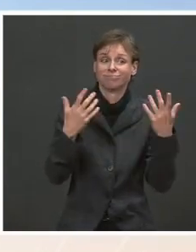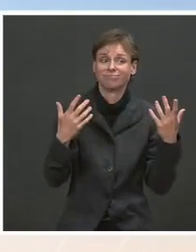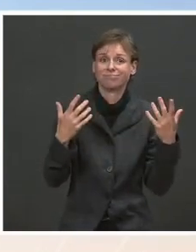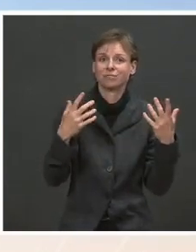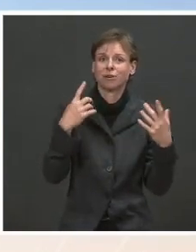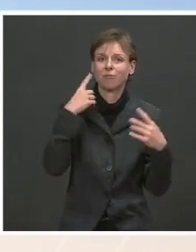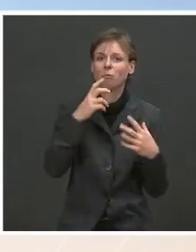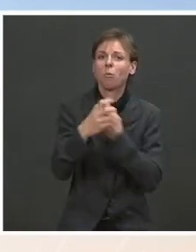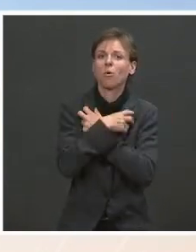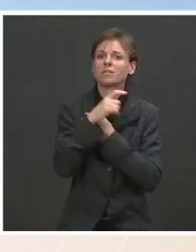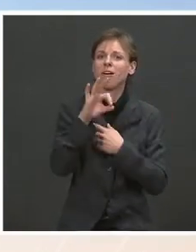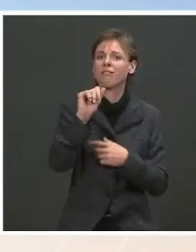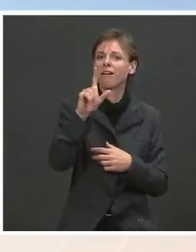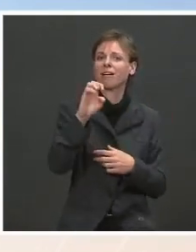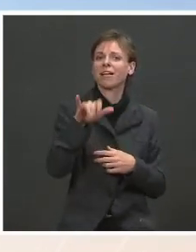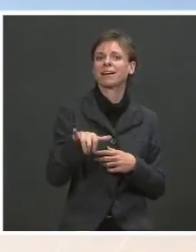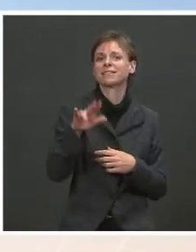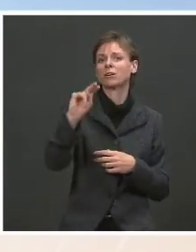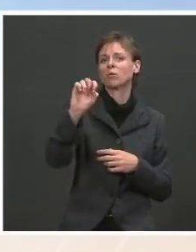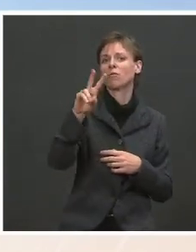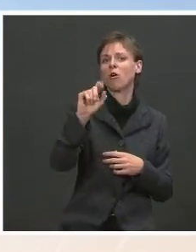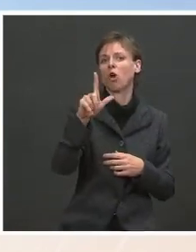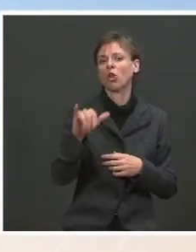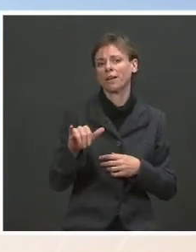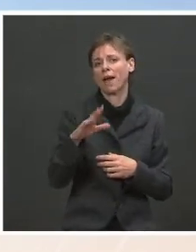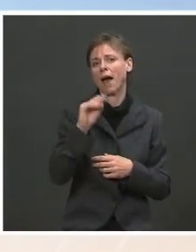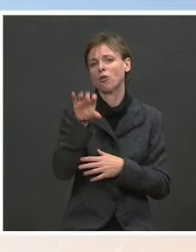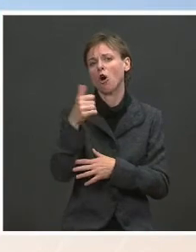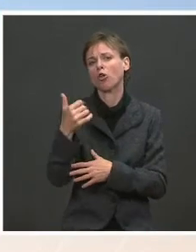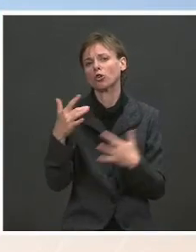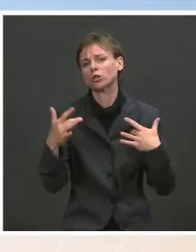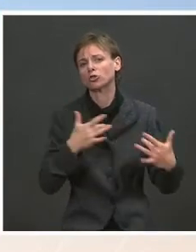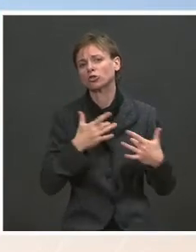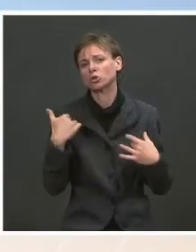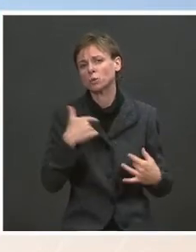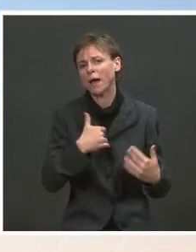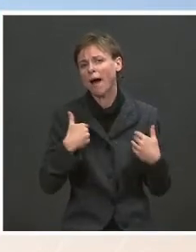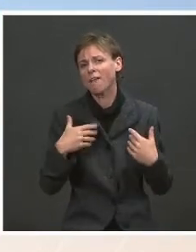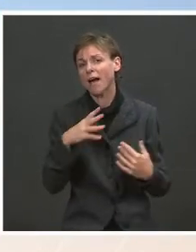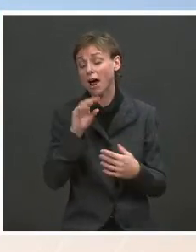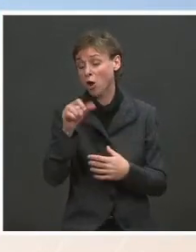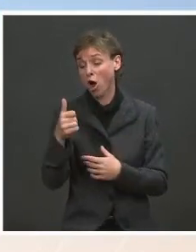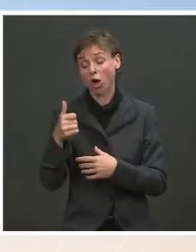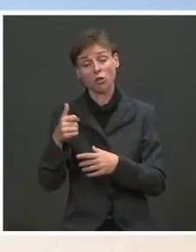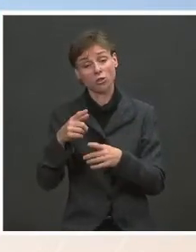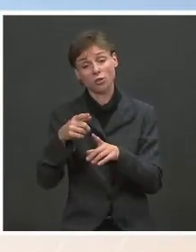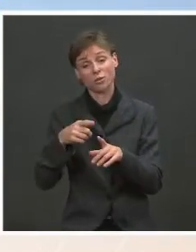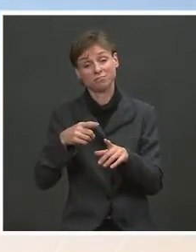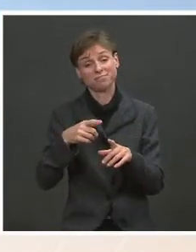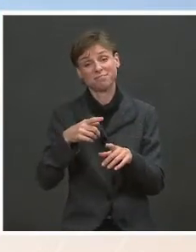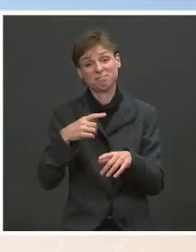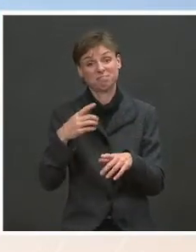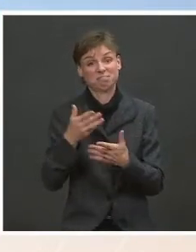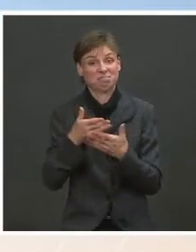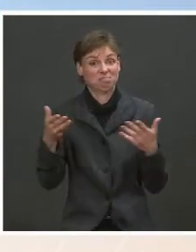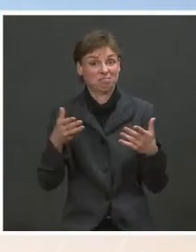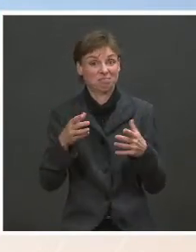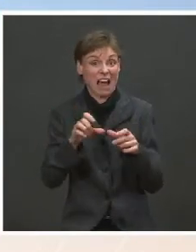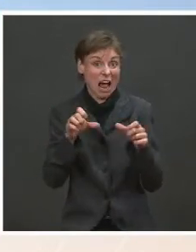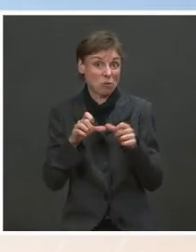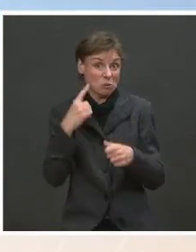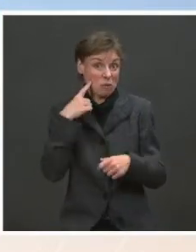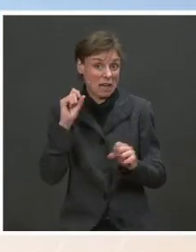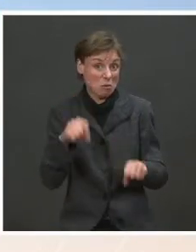other areas where we have ongoing concerns. At the same time, we have areas where we believe we can work together. Obviously, the signing of New START